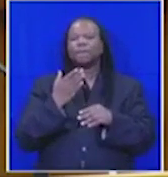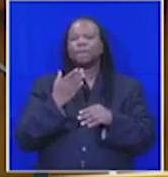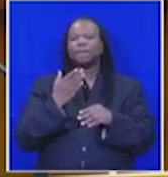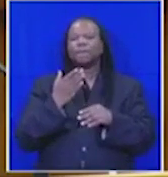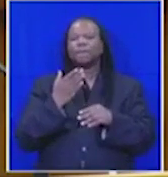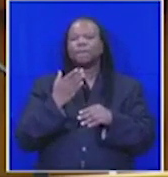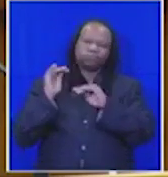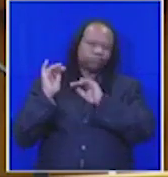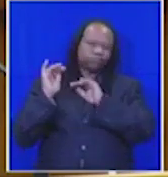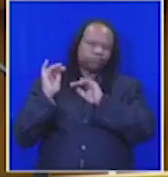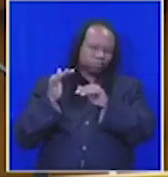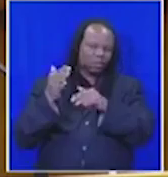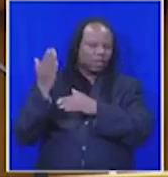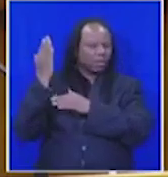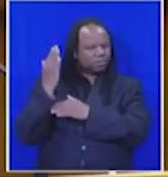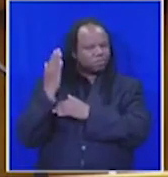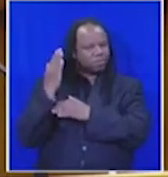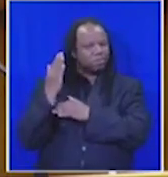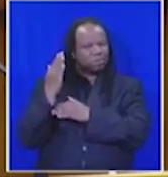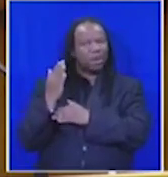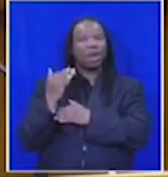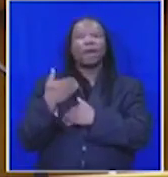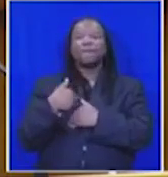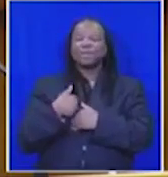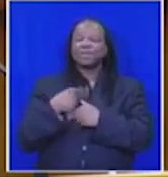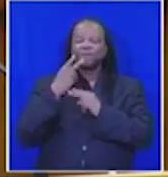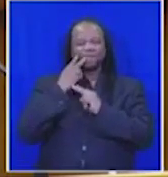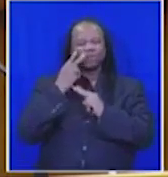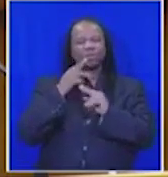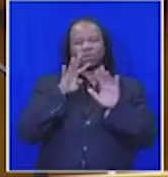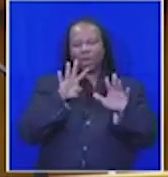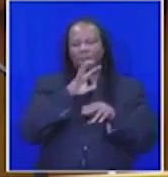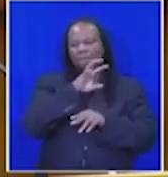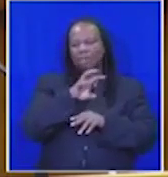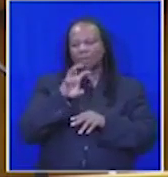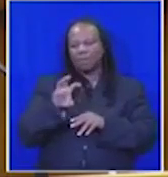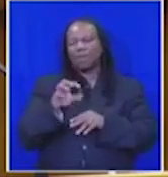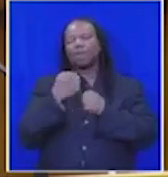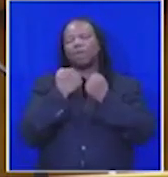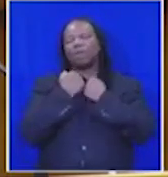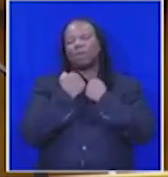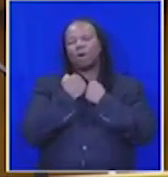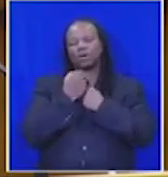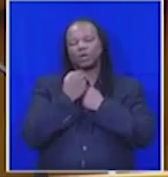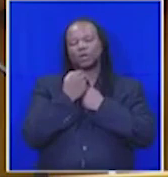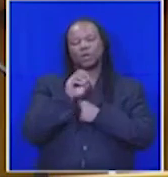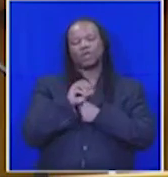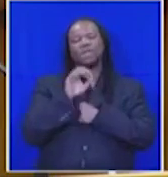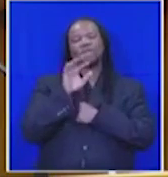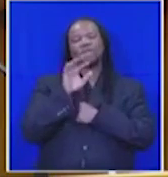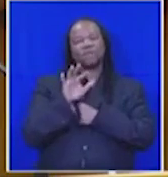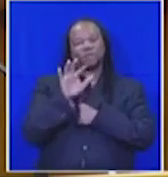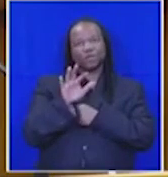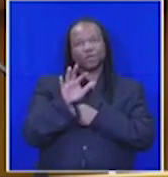campaigns and that I led across the country. In August 2015, a conformance regime to ensure that